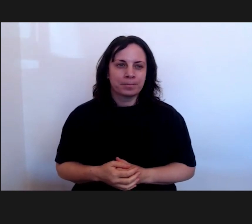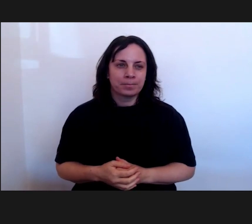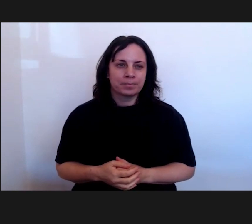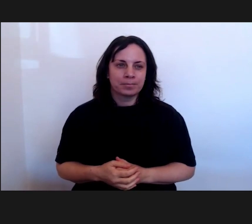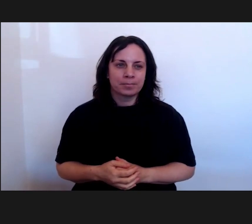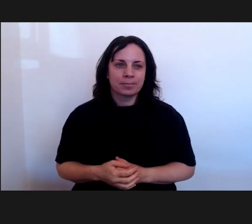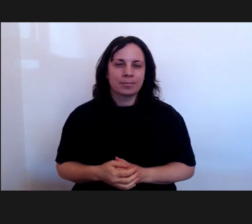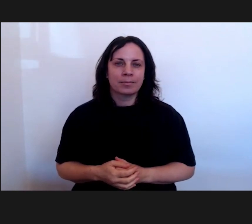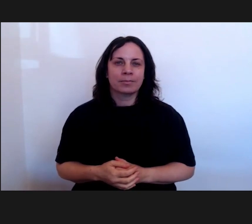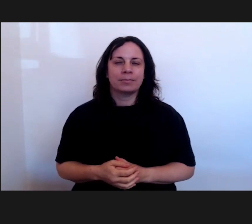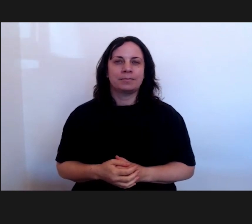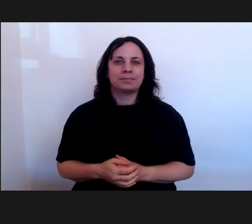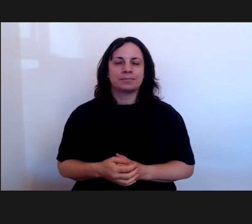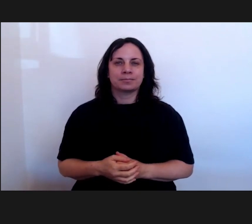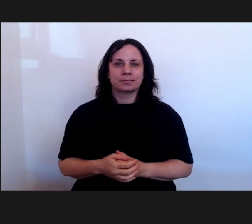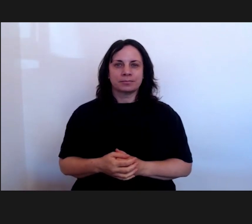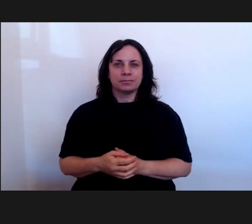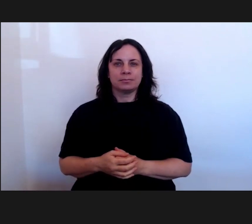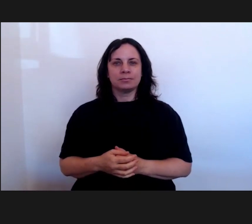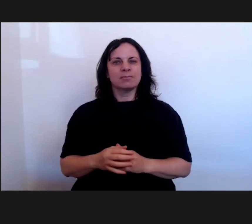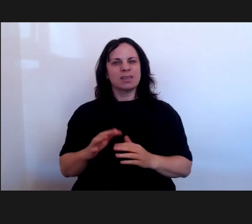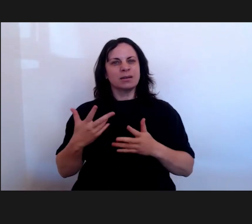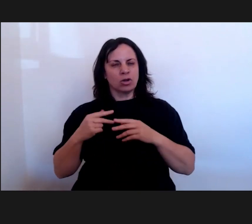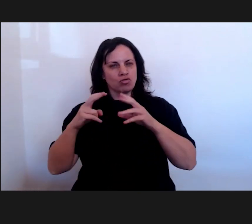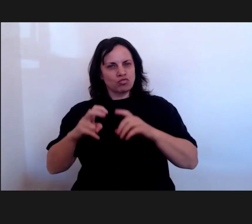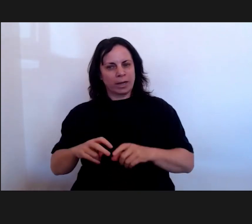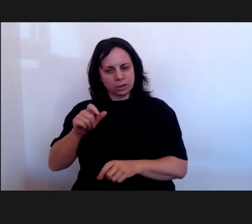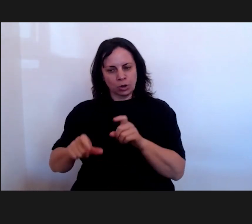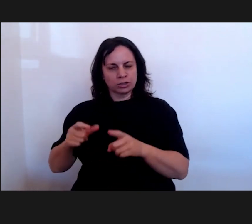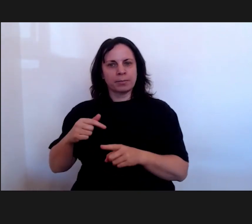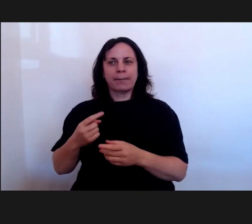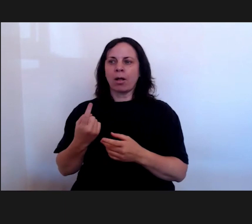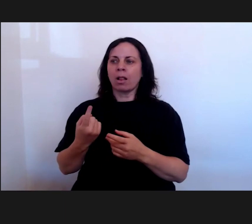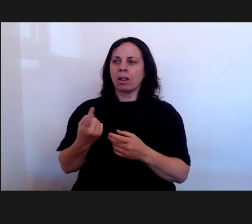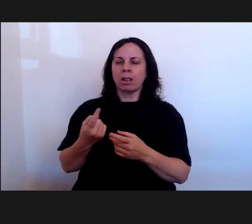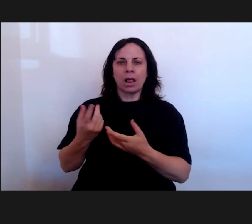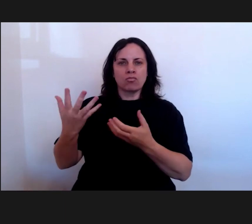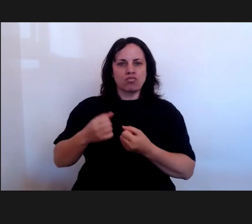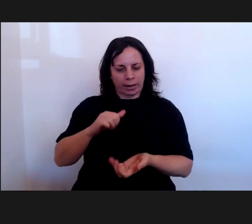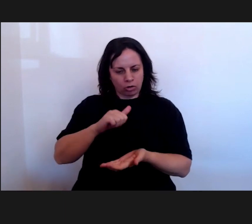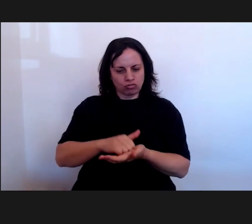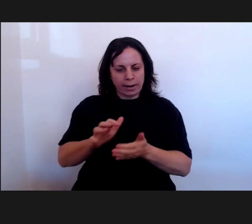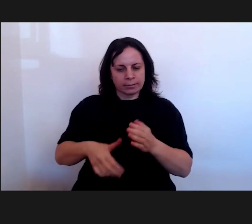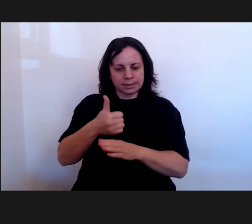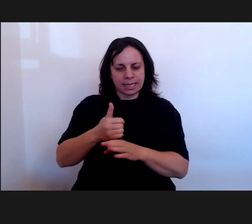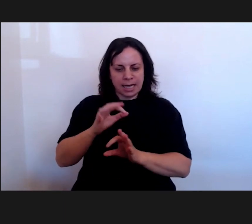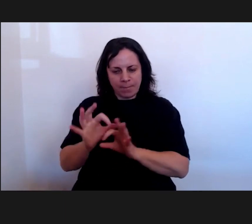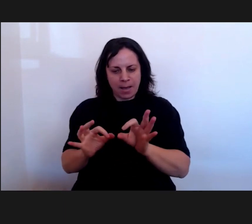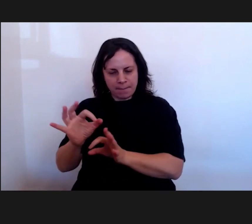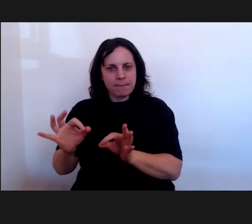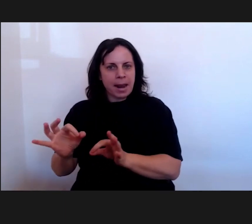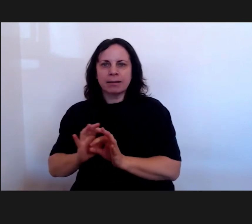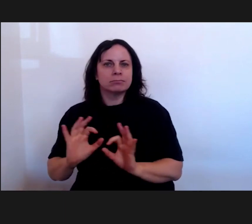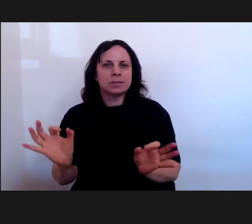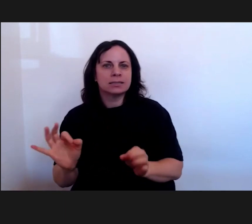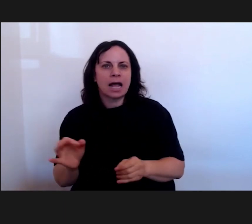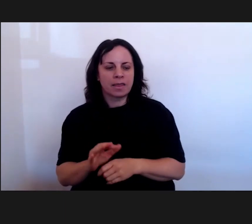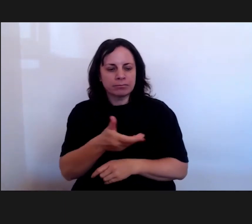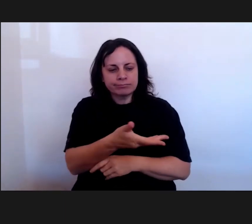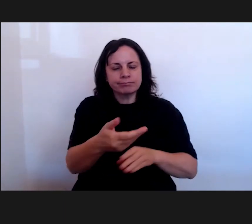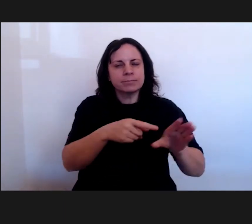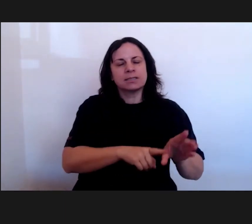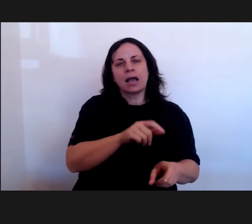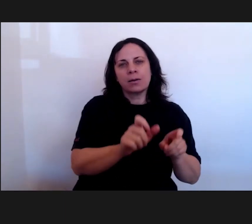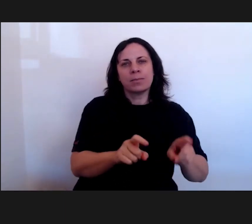researchers don't bring with them a proper engagement plan. Our young people want to see how they can actually